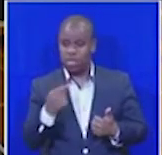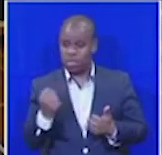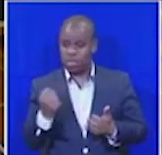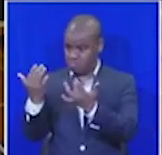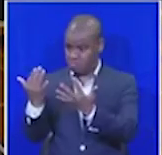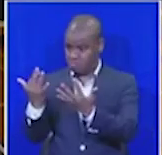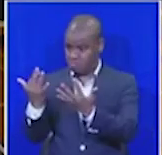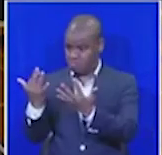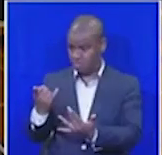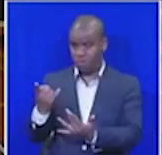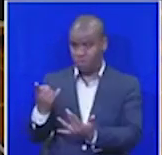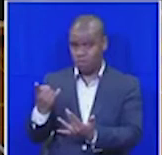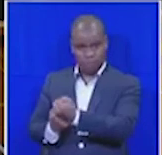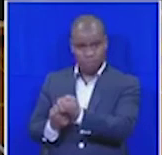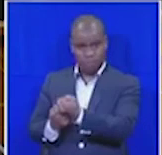budget